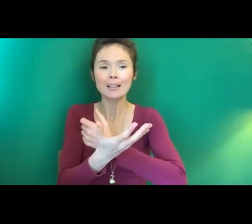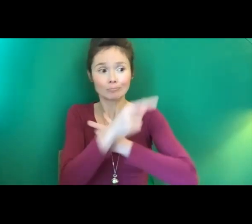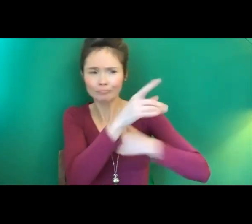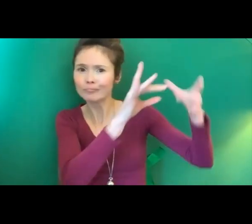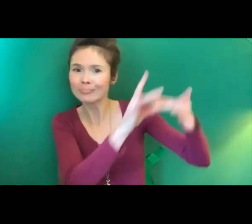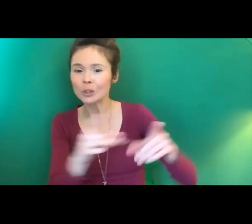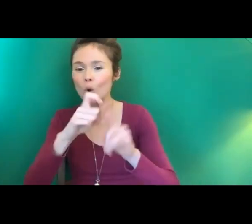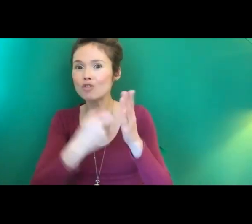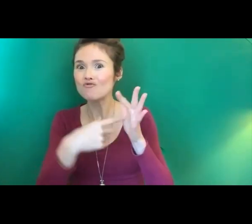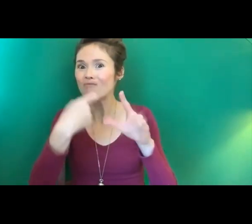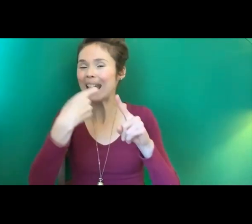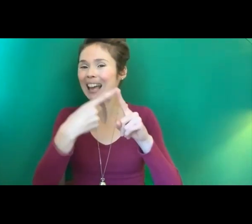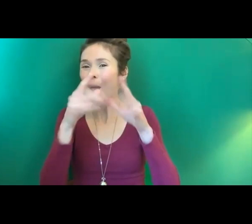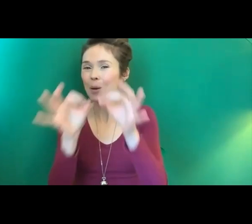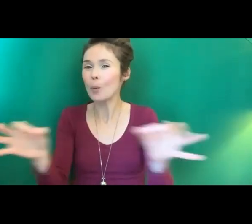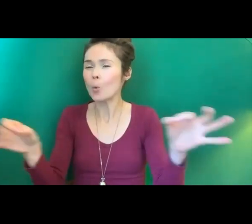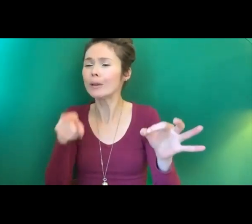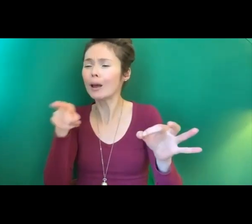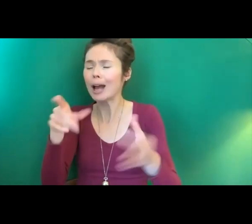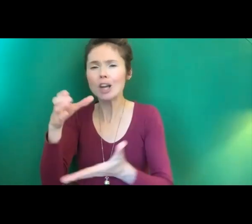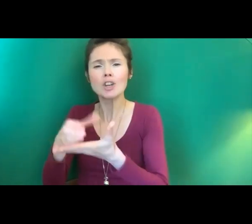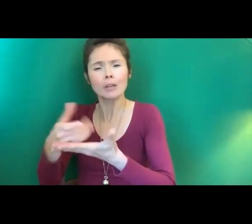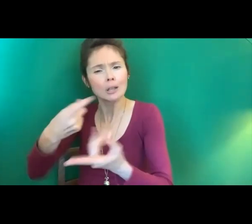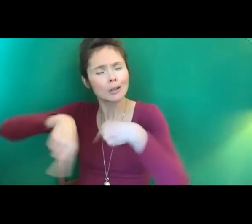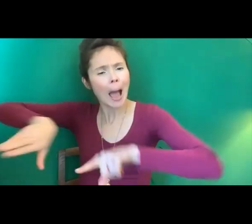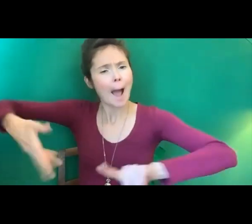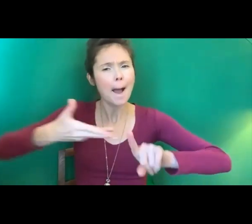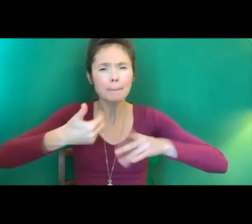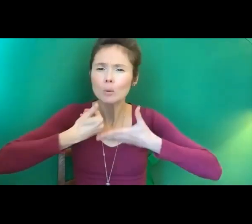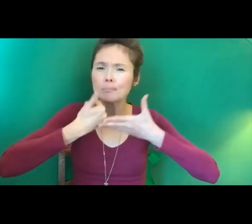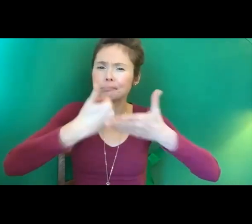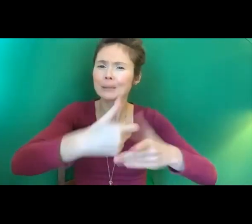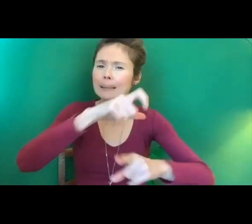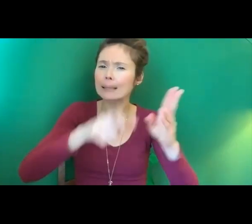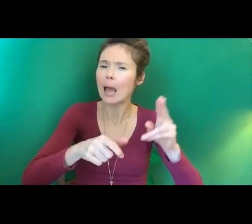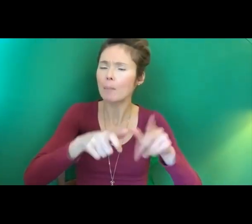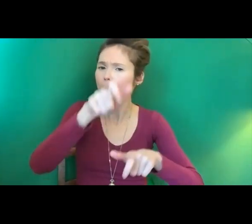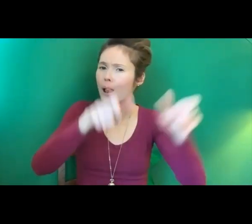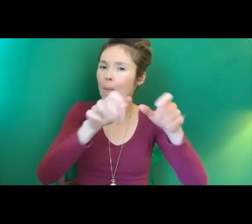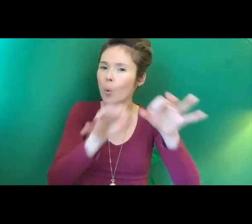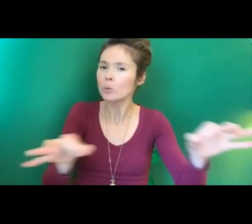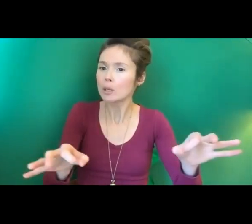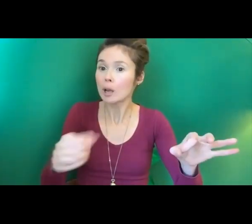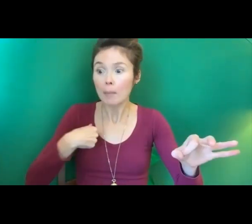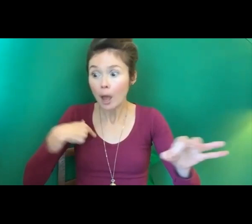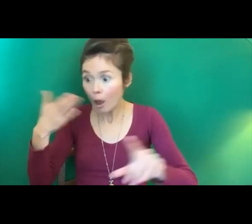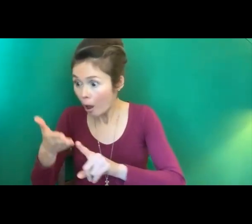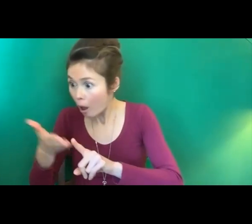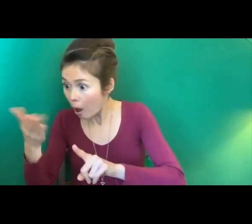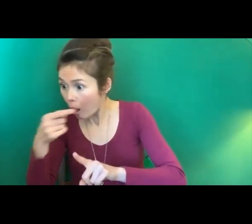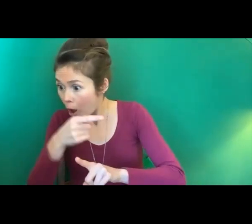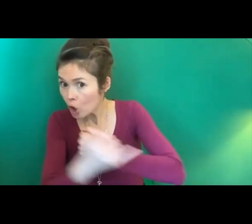Music, a UK music charity that helps disabled musicians, I found out that John was offering a chance to help in